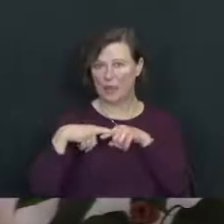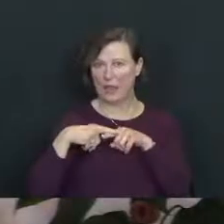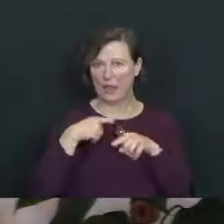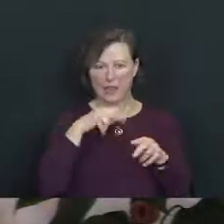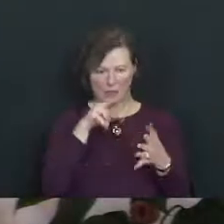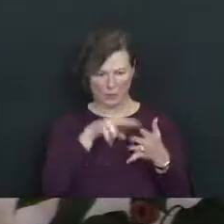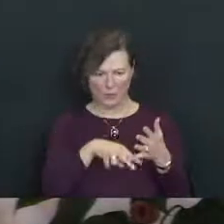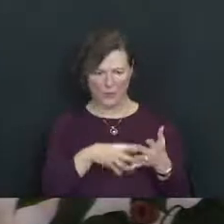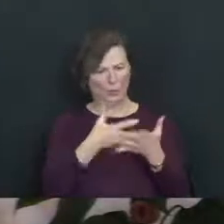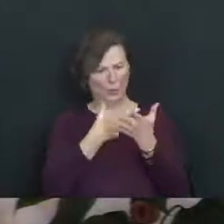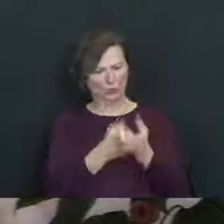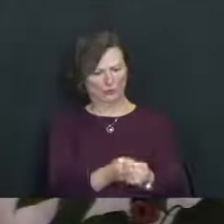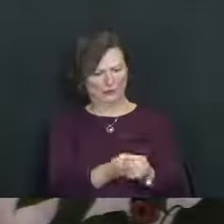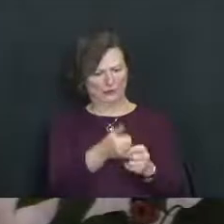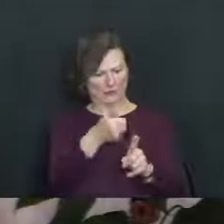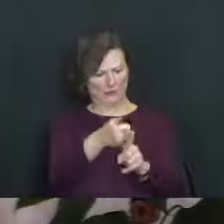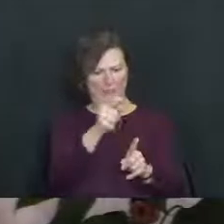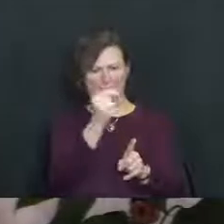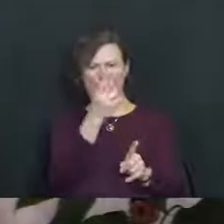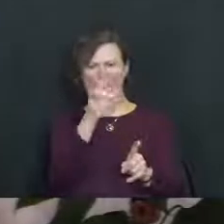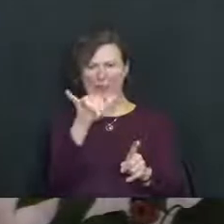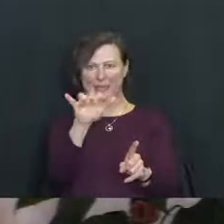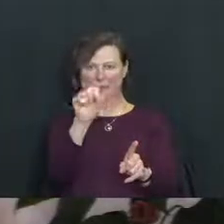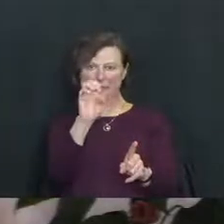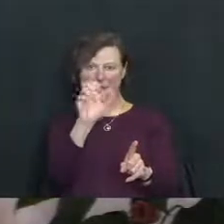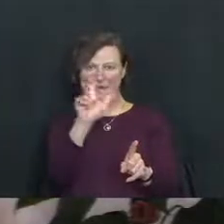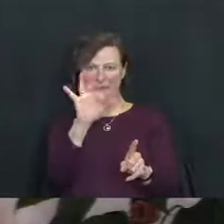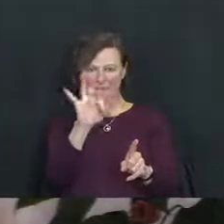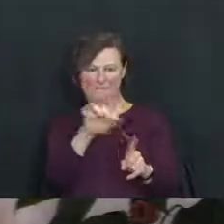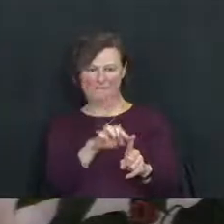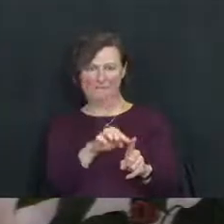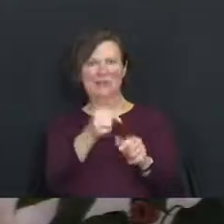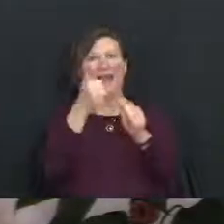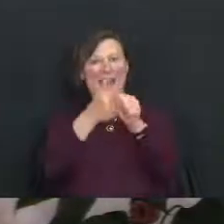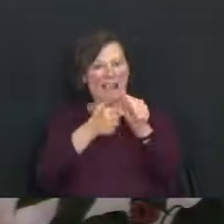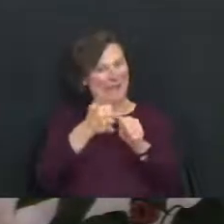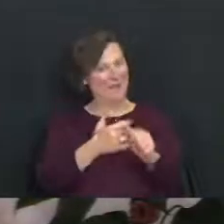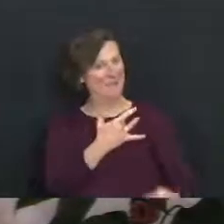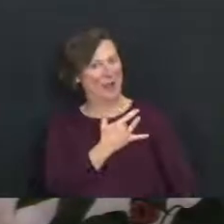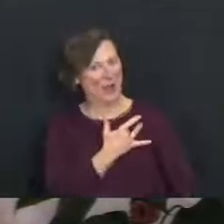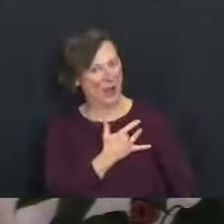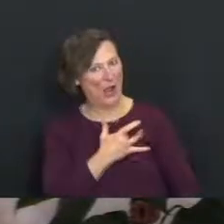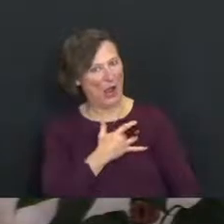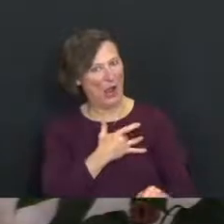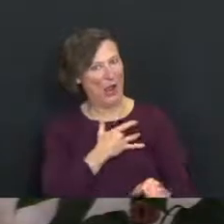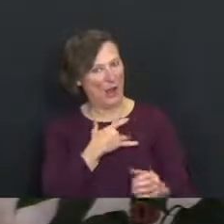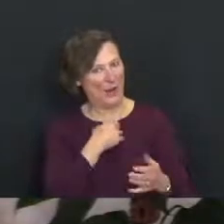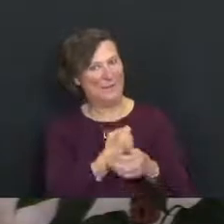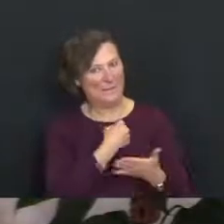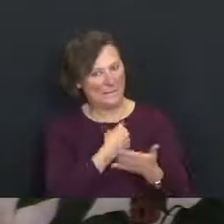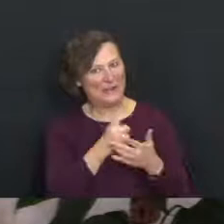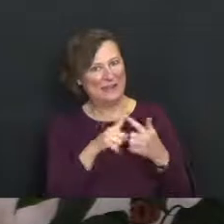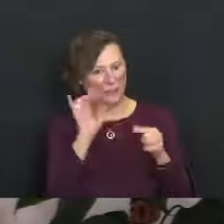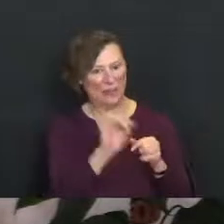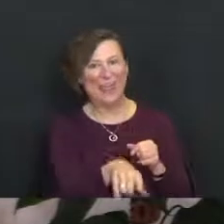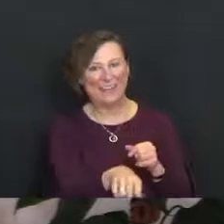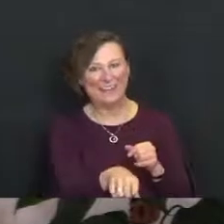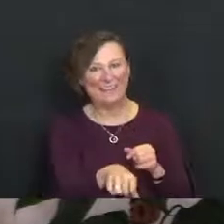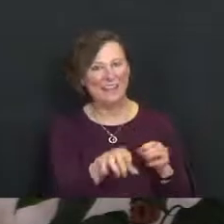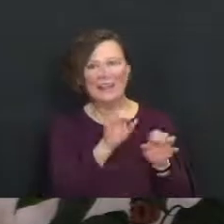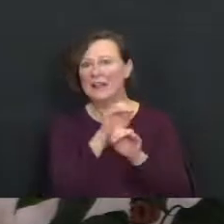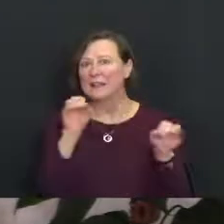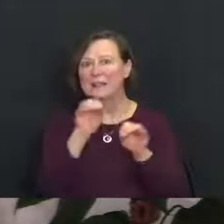thyself. Every heart vibrates to that iron string. Nothing is at last